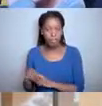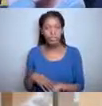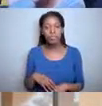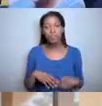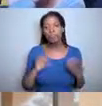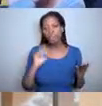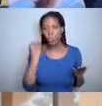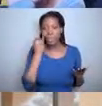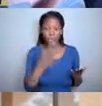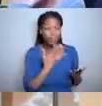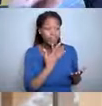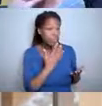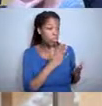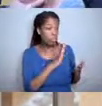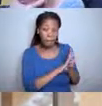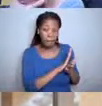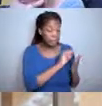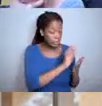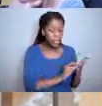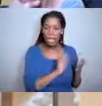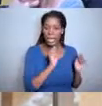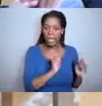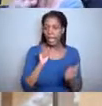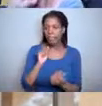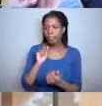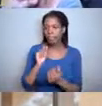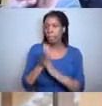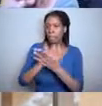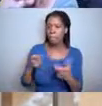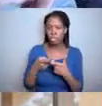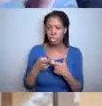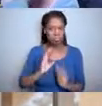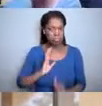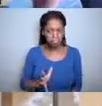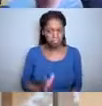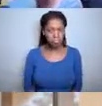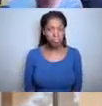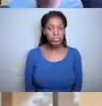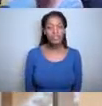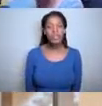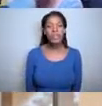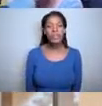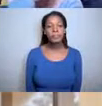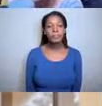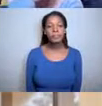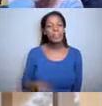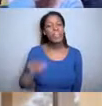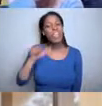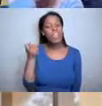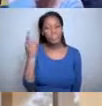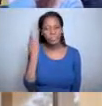and i should say another reason why we've decided to do this um sort of have this wallpaper